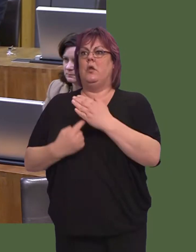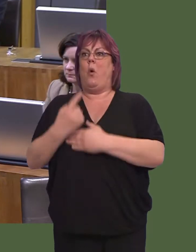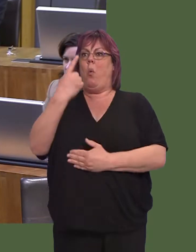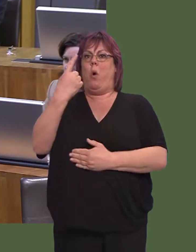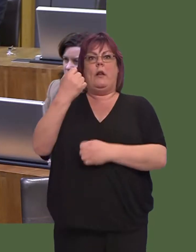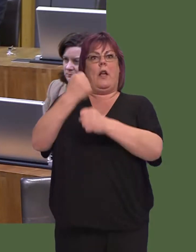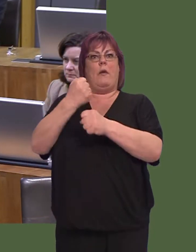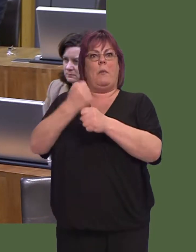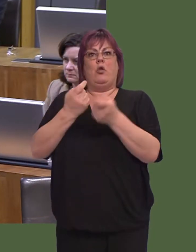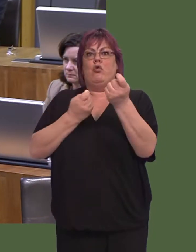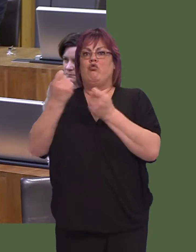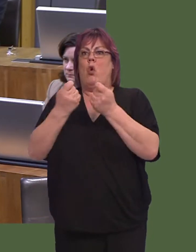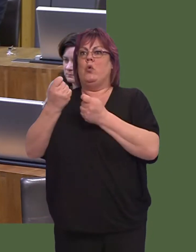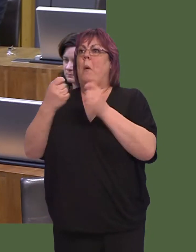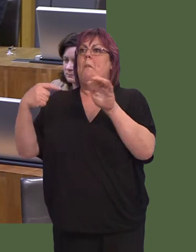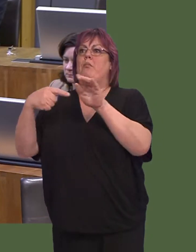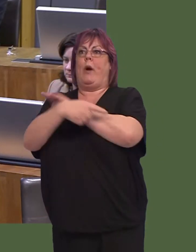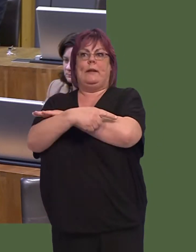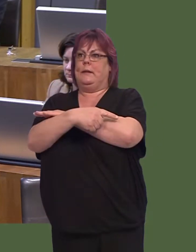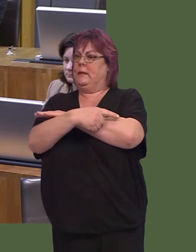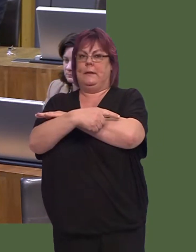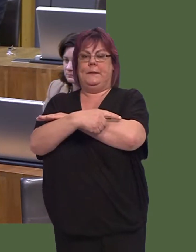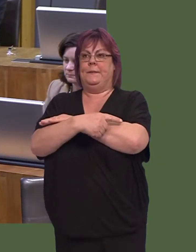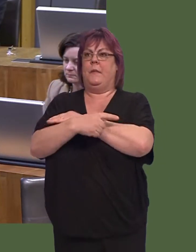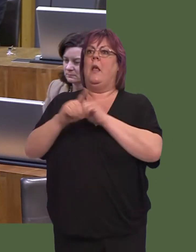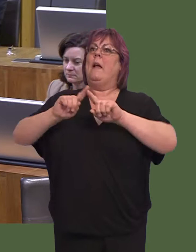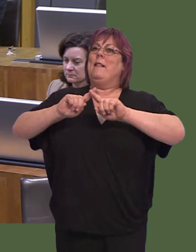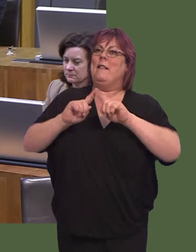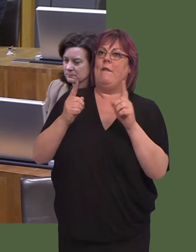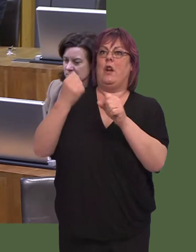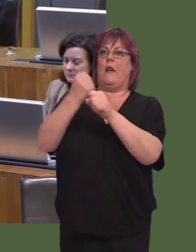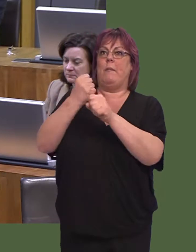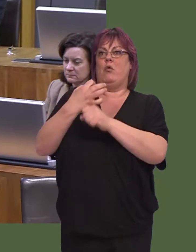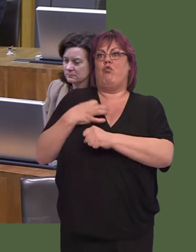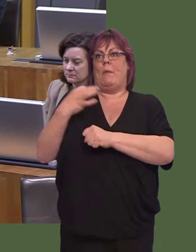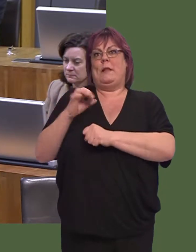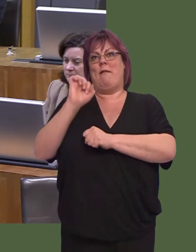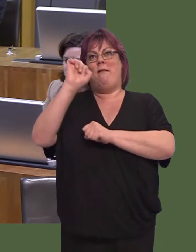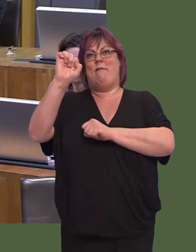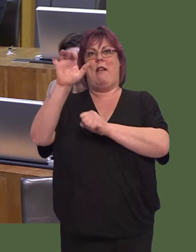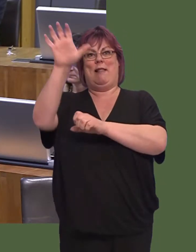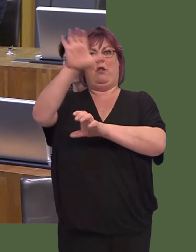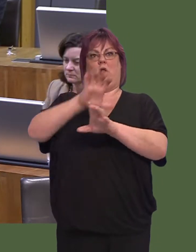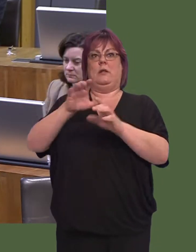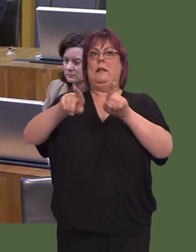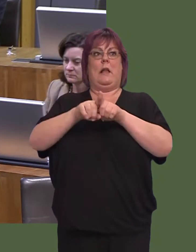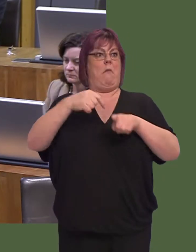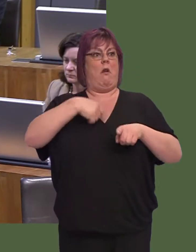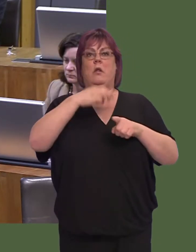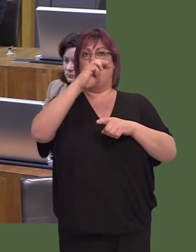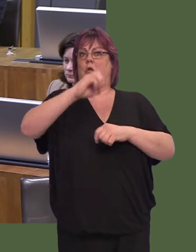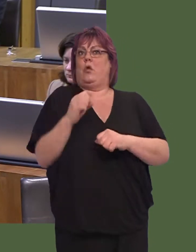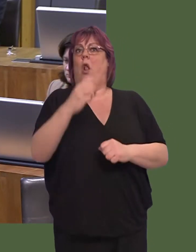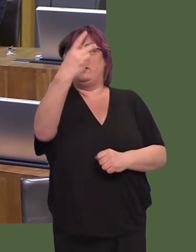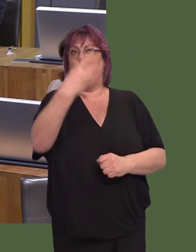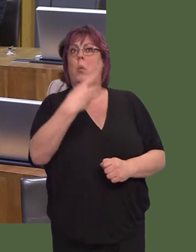controls Brexit, but there are different governments who will be representing their different nations. And ourselves and Scotland have been in the same position, and